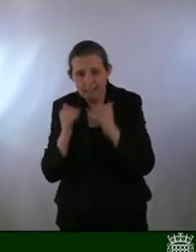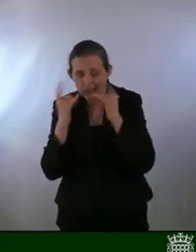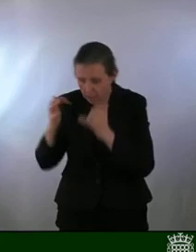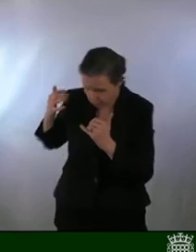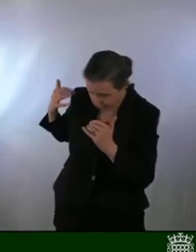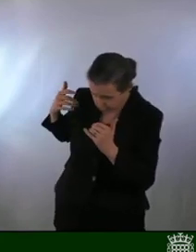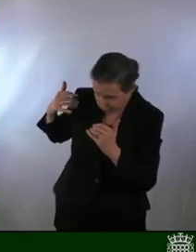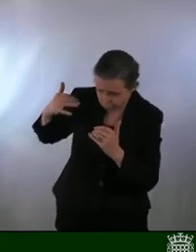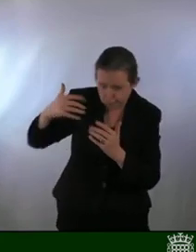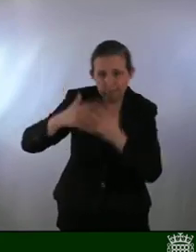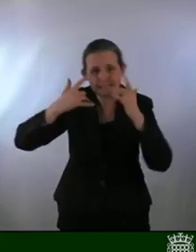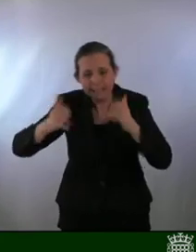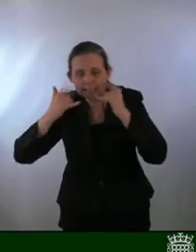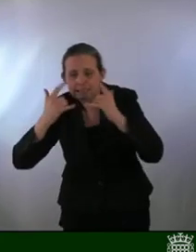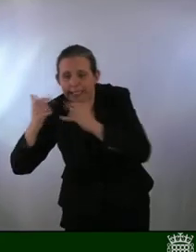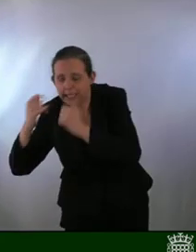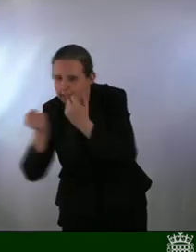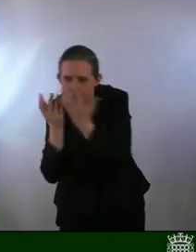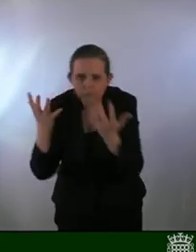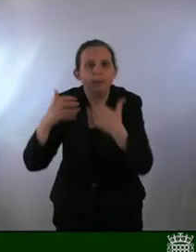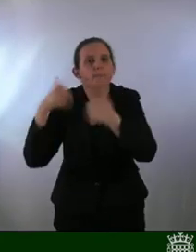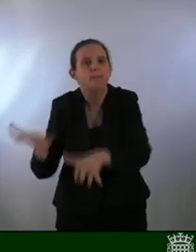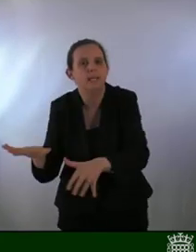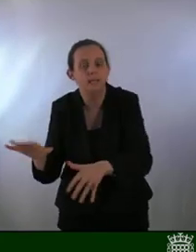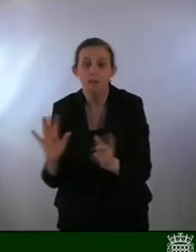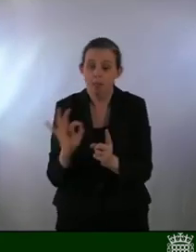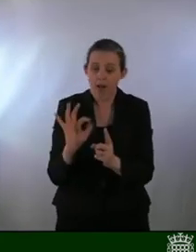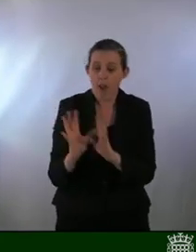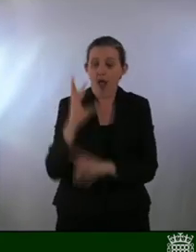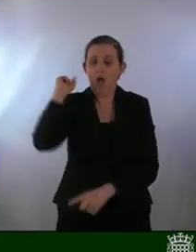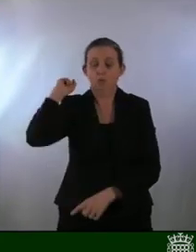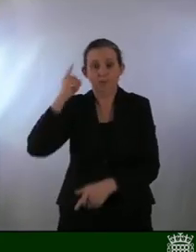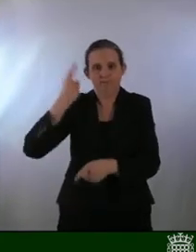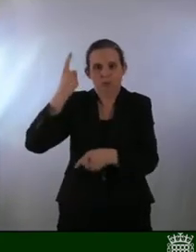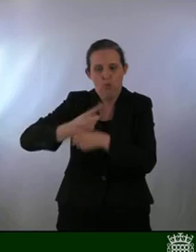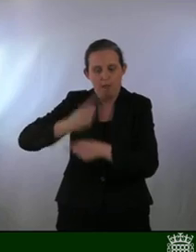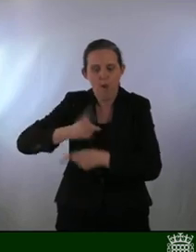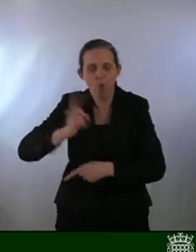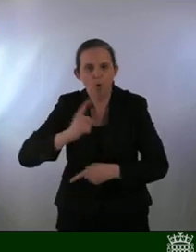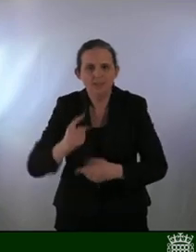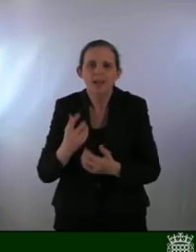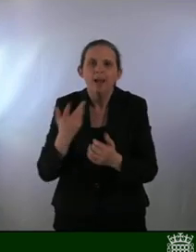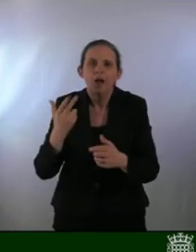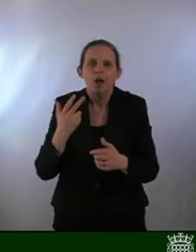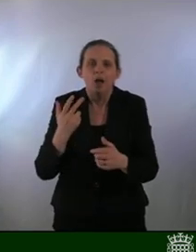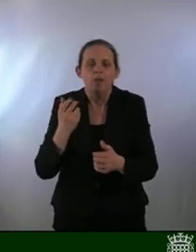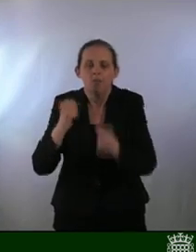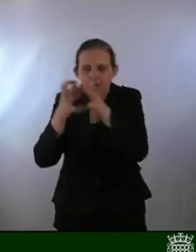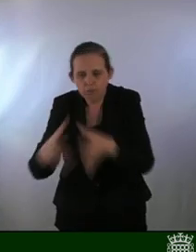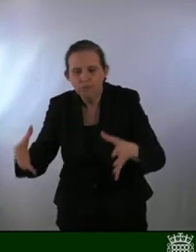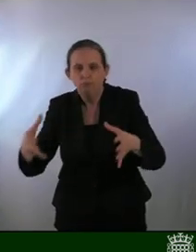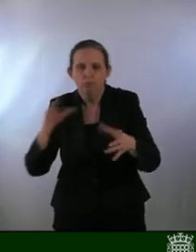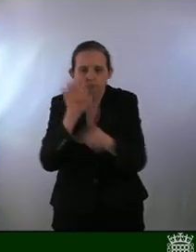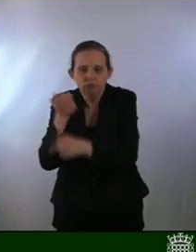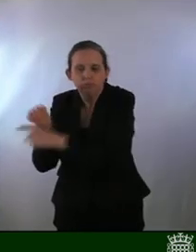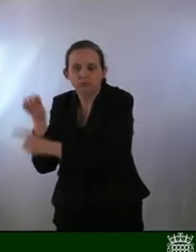outbreak. The point that was made last week is that as the increase in number of cases continues, so